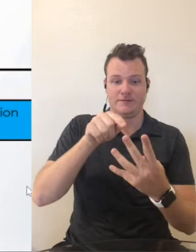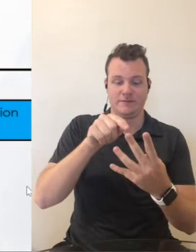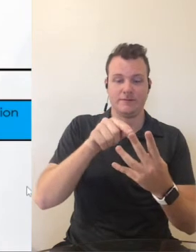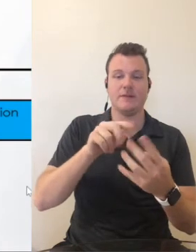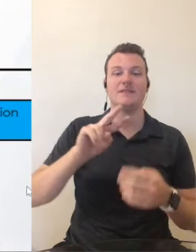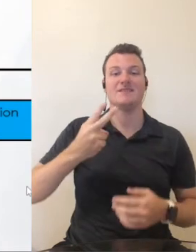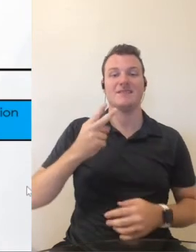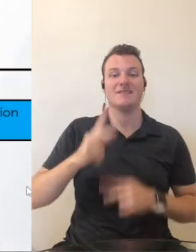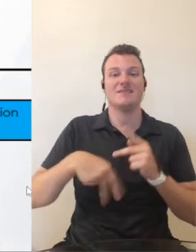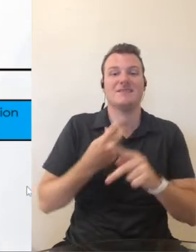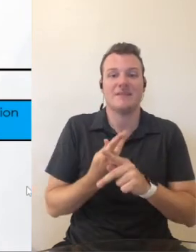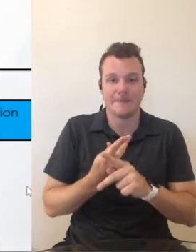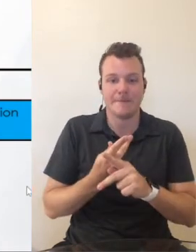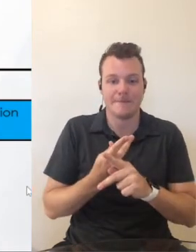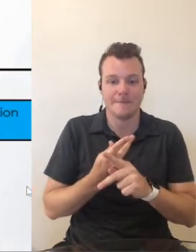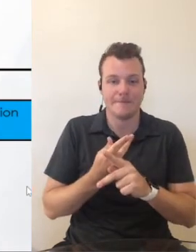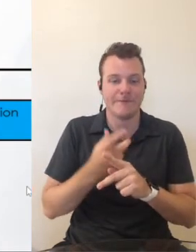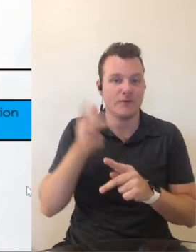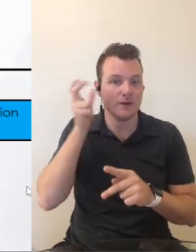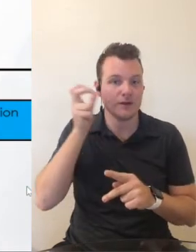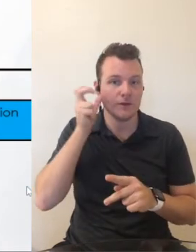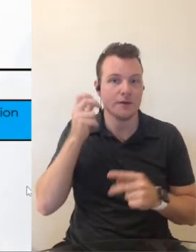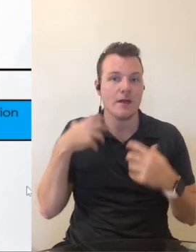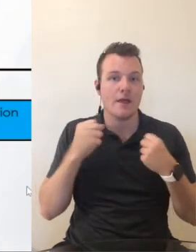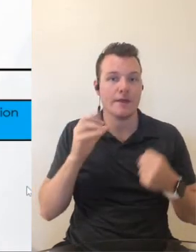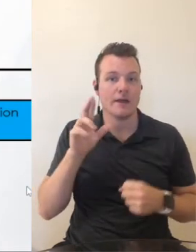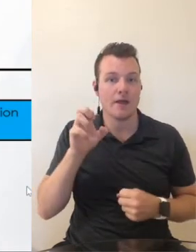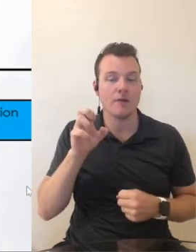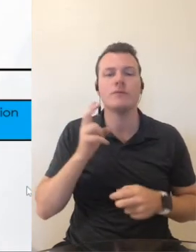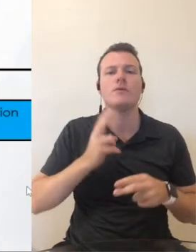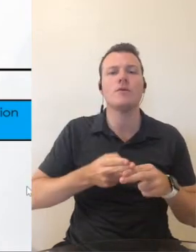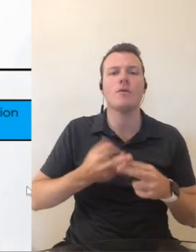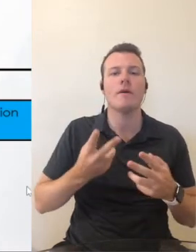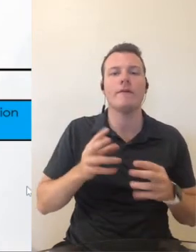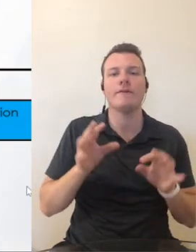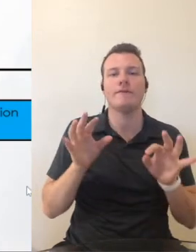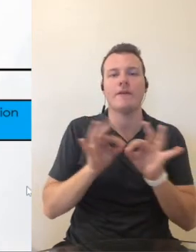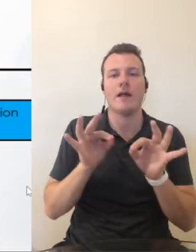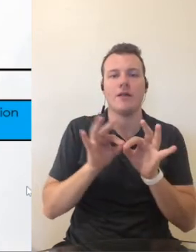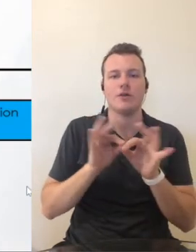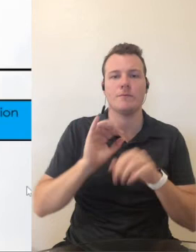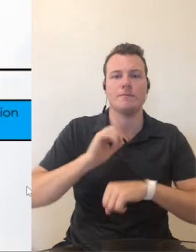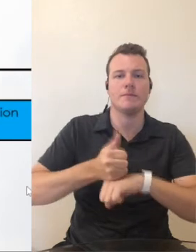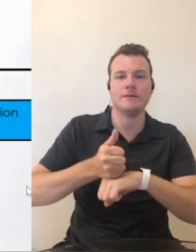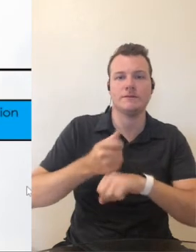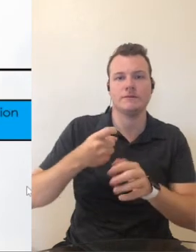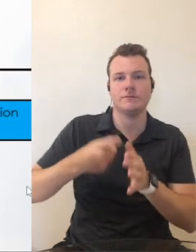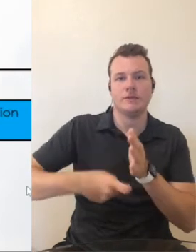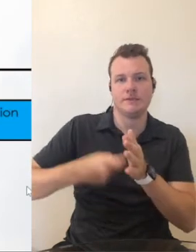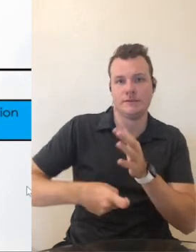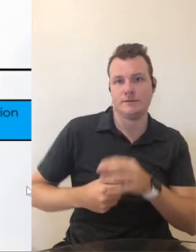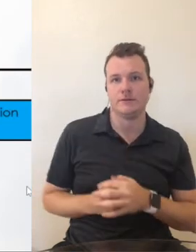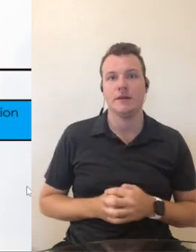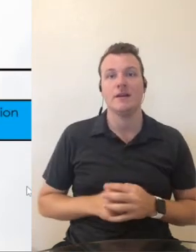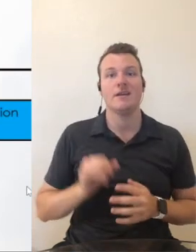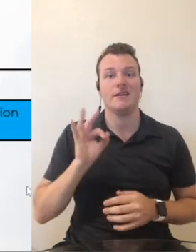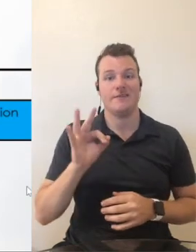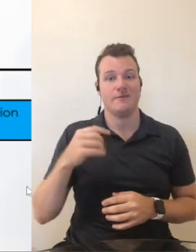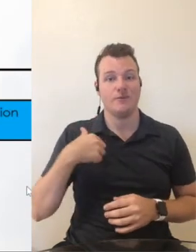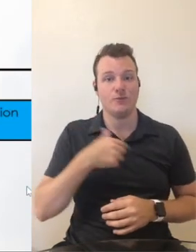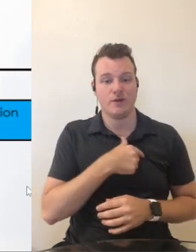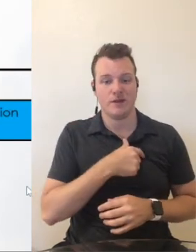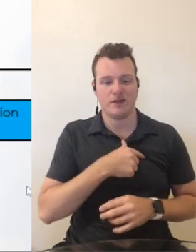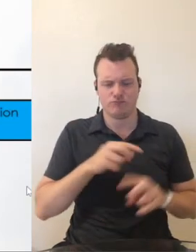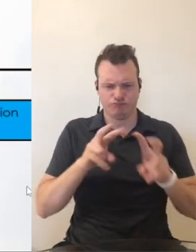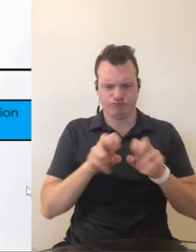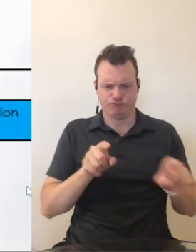of pricing that we typically see in hearing healthcare is something called value-based pricing. So if we look at